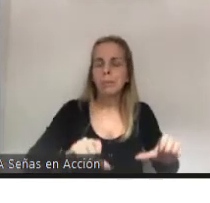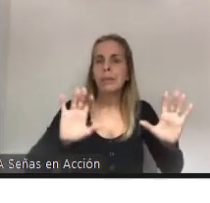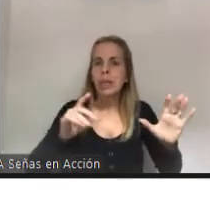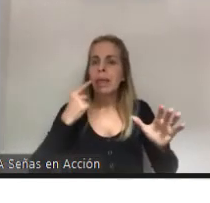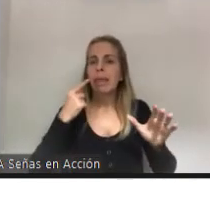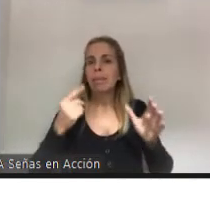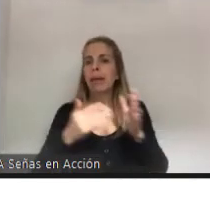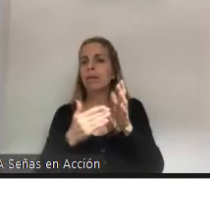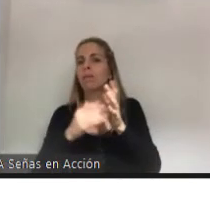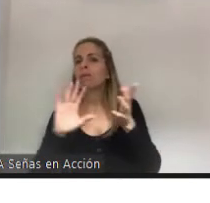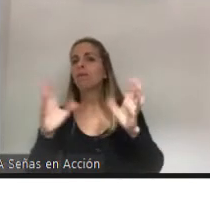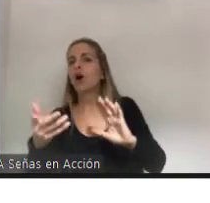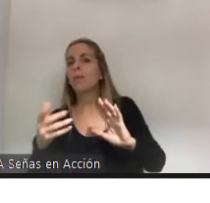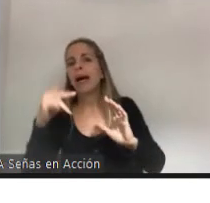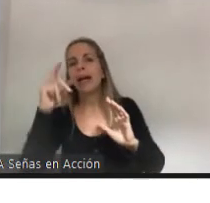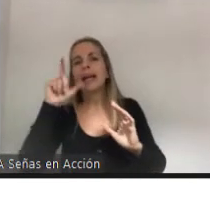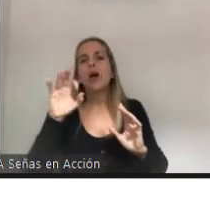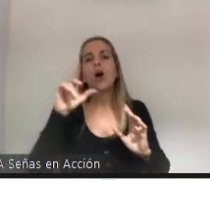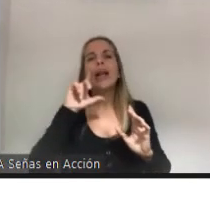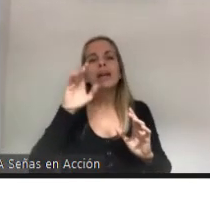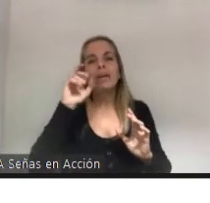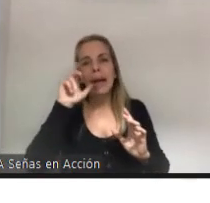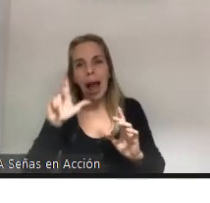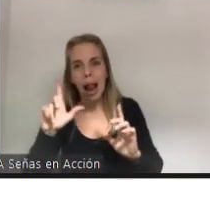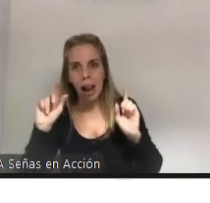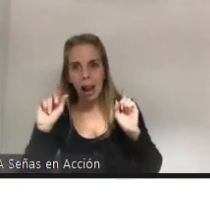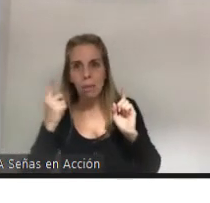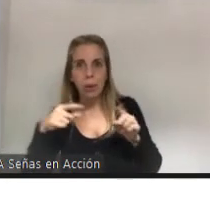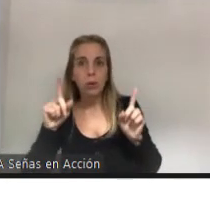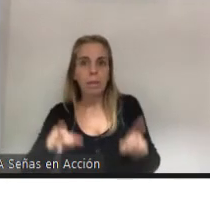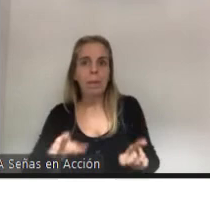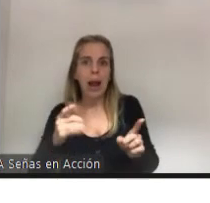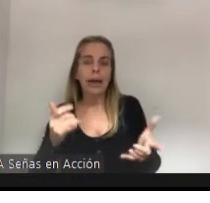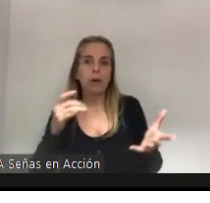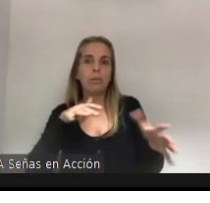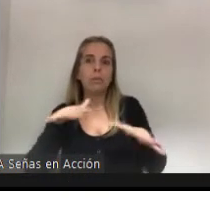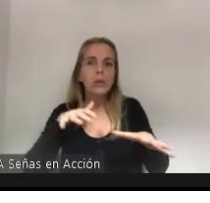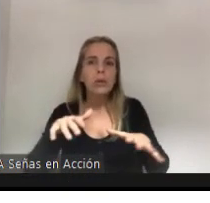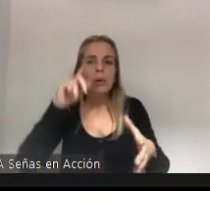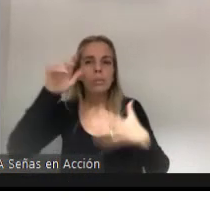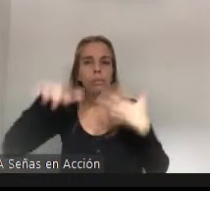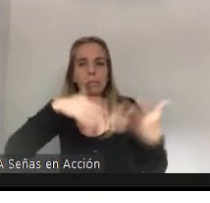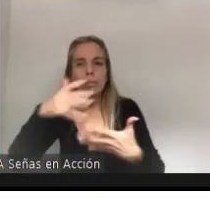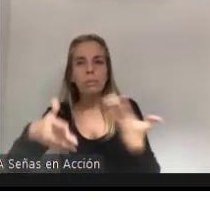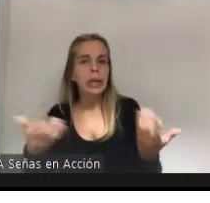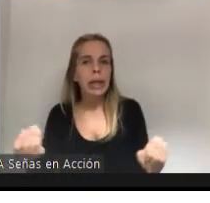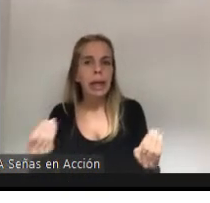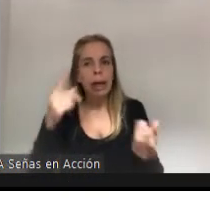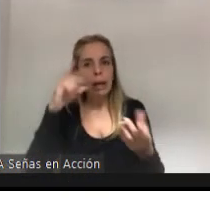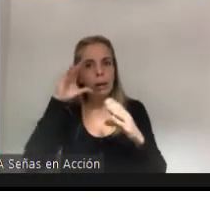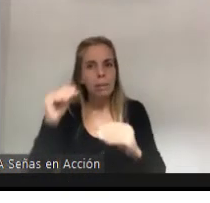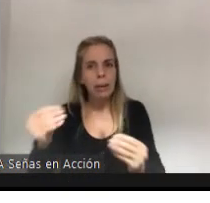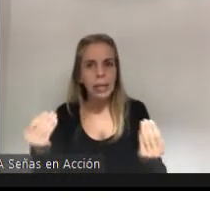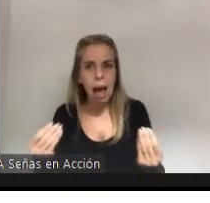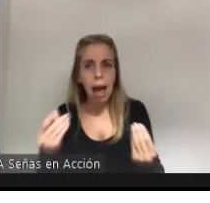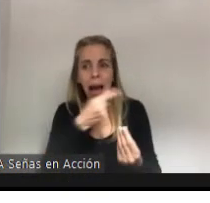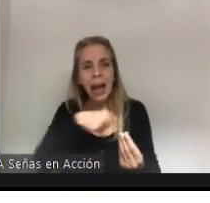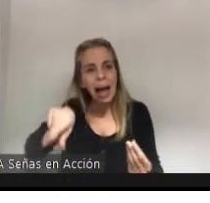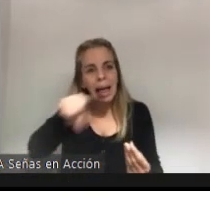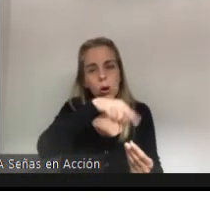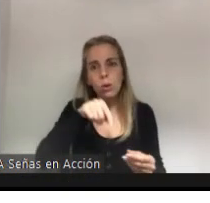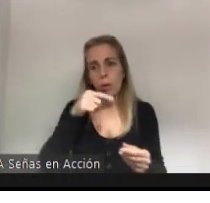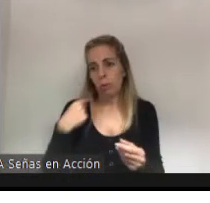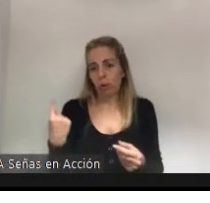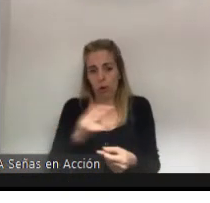end of this neoliberal model, but I should say there's this crisis of us being incapable, we as